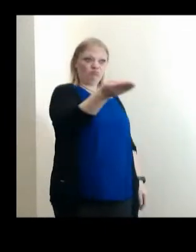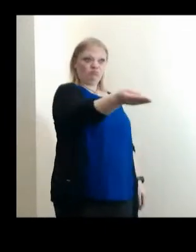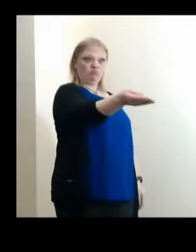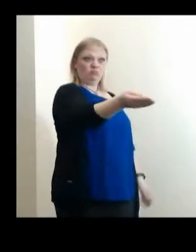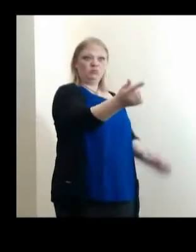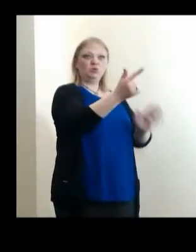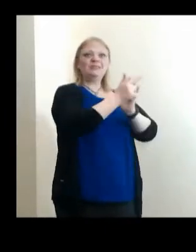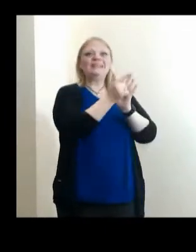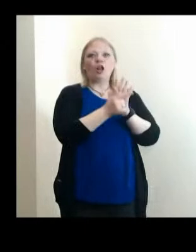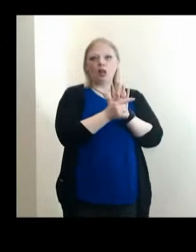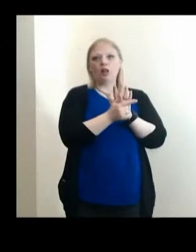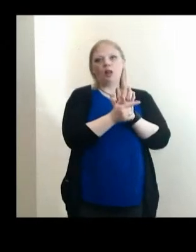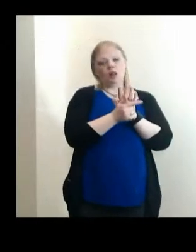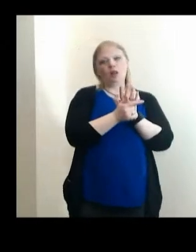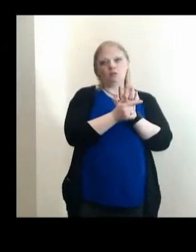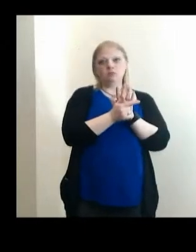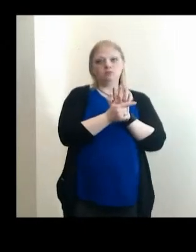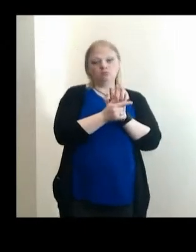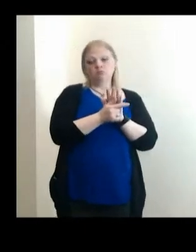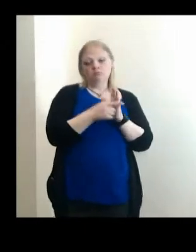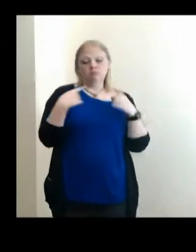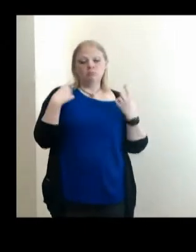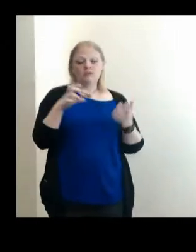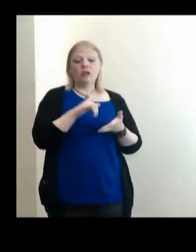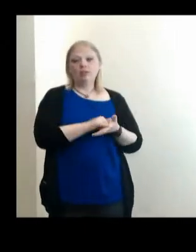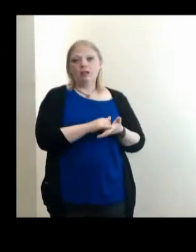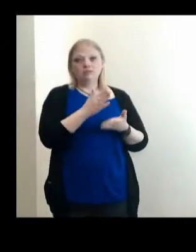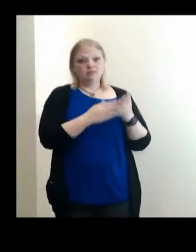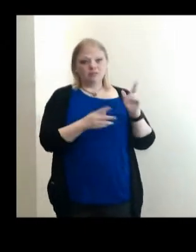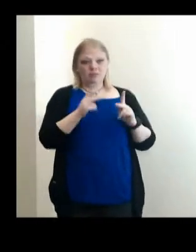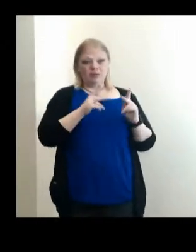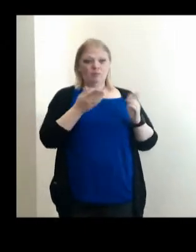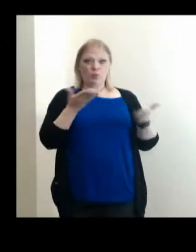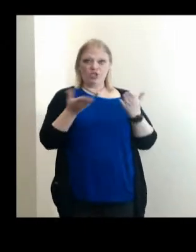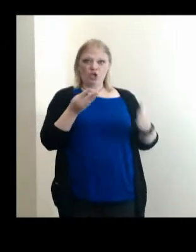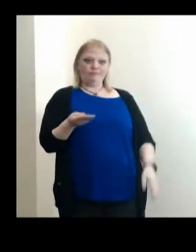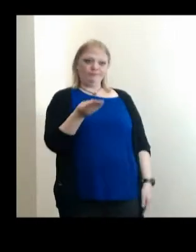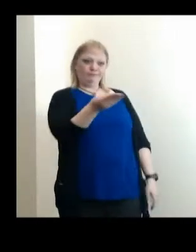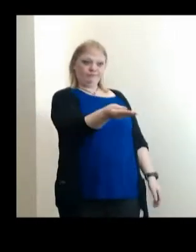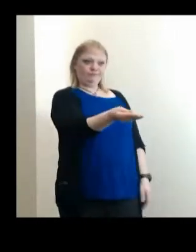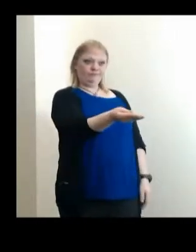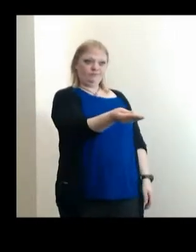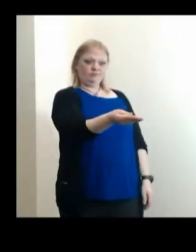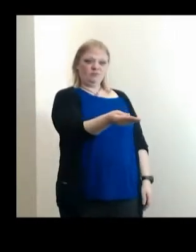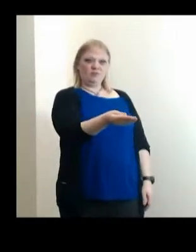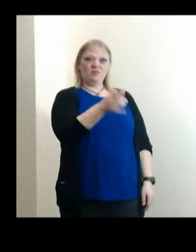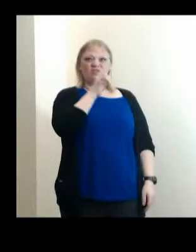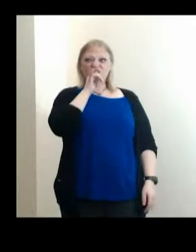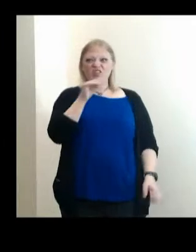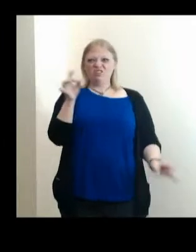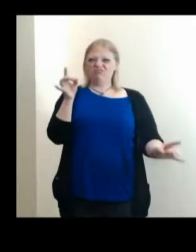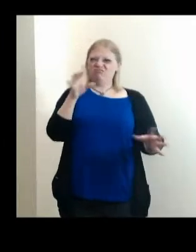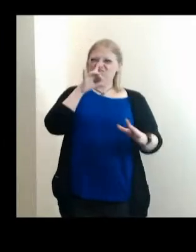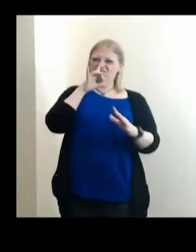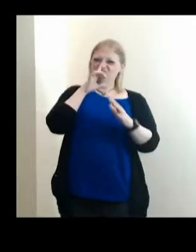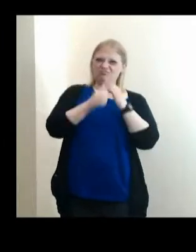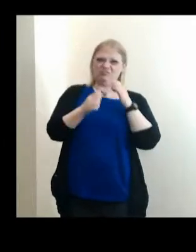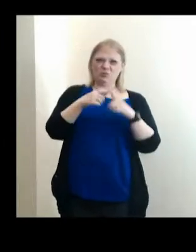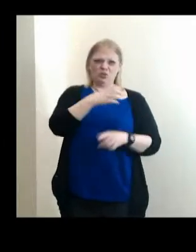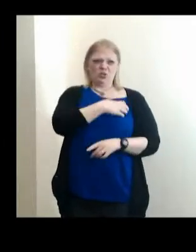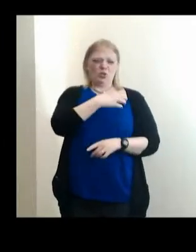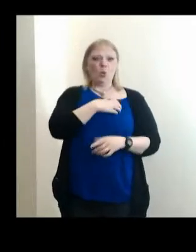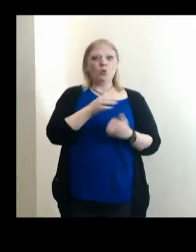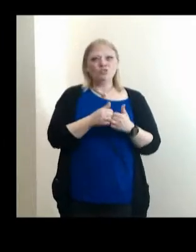are legally binding. And we have been doing that. And some of the people we serve orders to have been really awful to the sheriffs, like attacking them